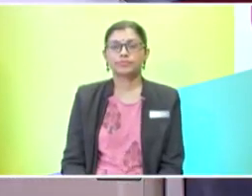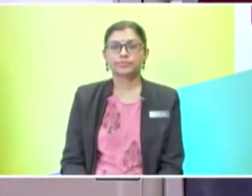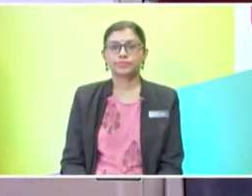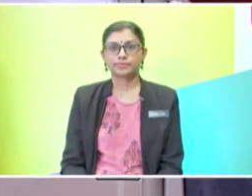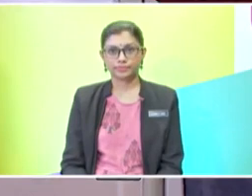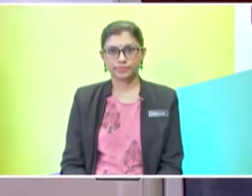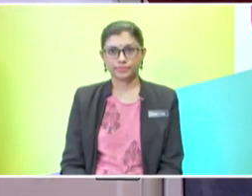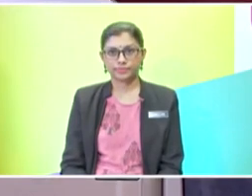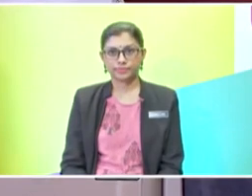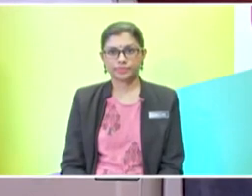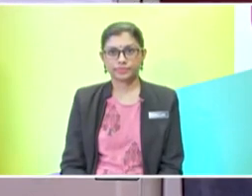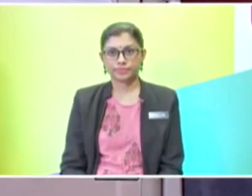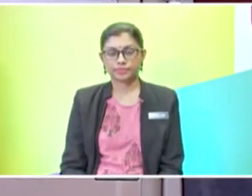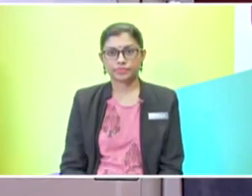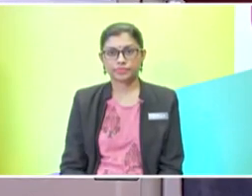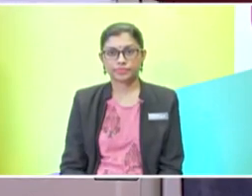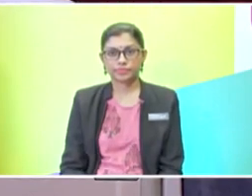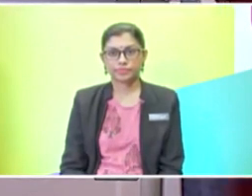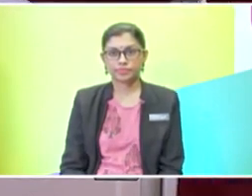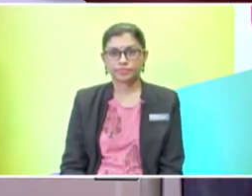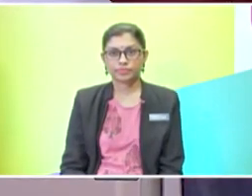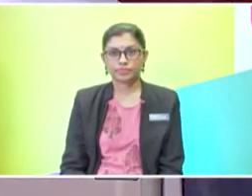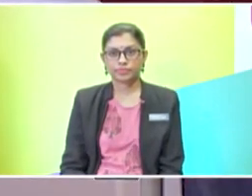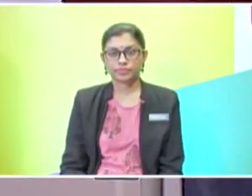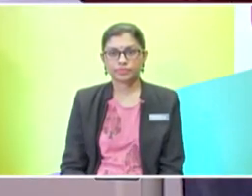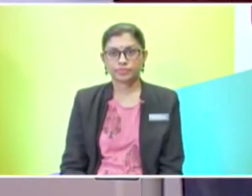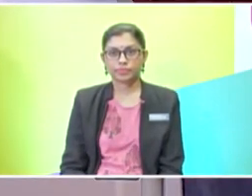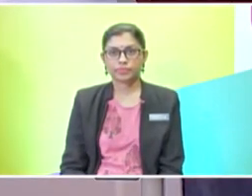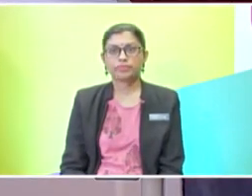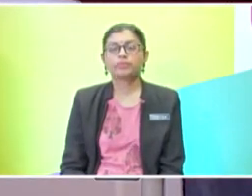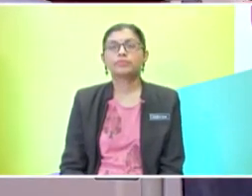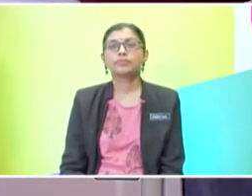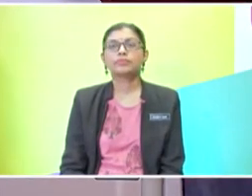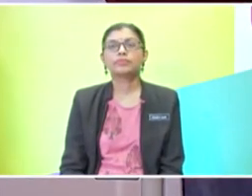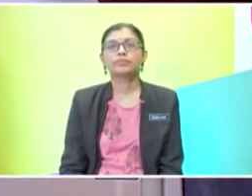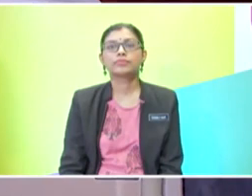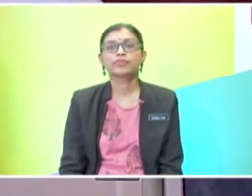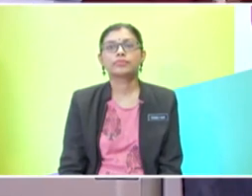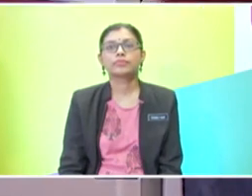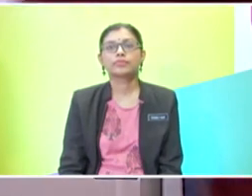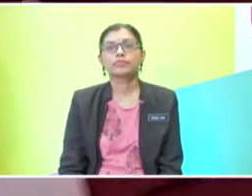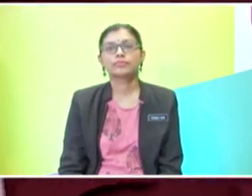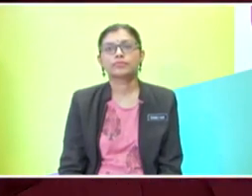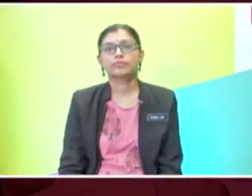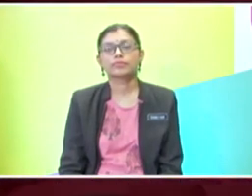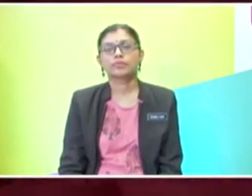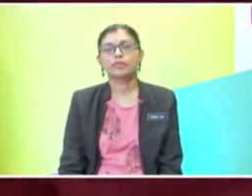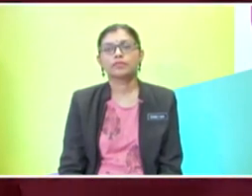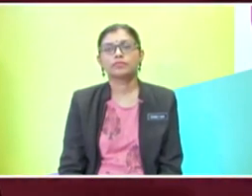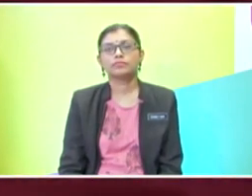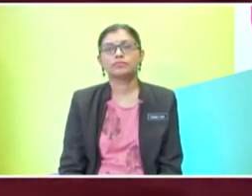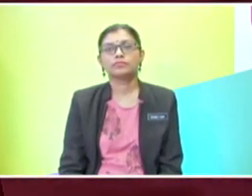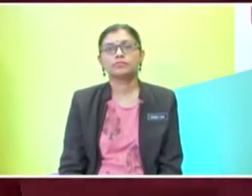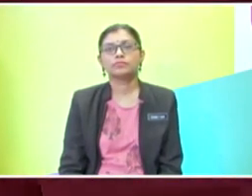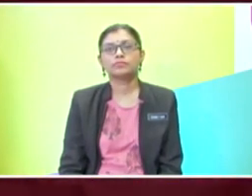601 and 200. More confident. Ah, yes. Okay. Oh, looks like we already have the answers here. So this was used for this. This was used for this. And we have this